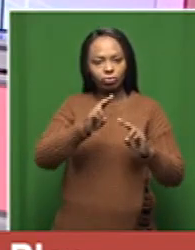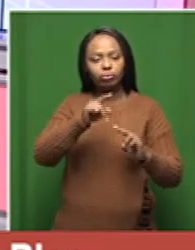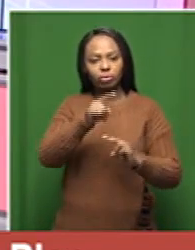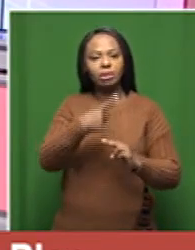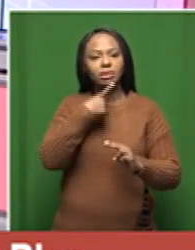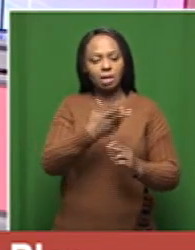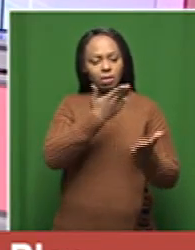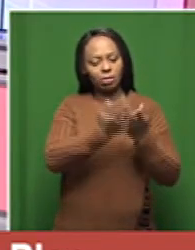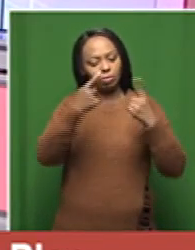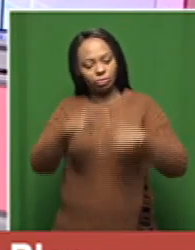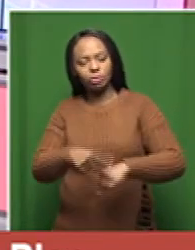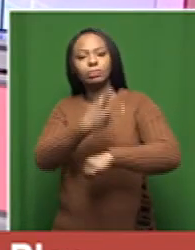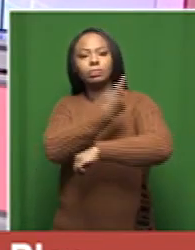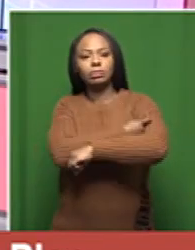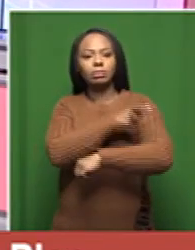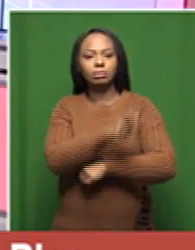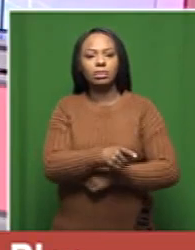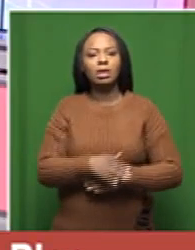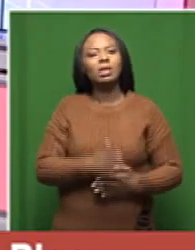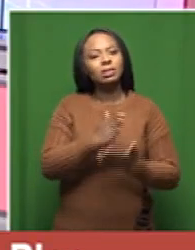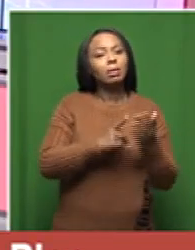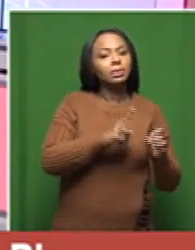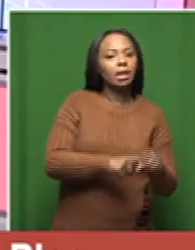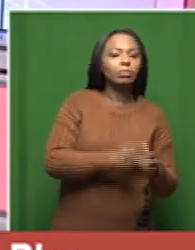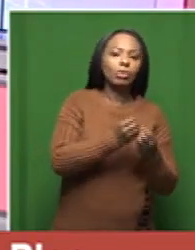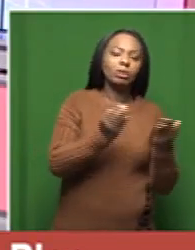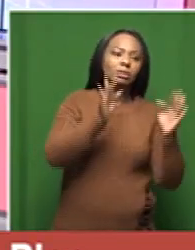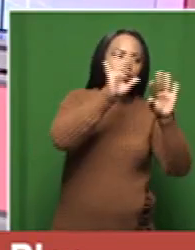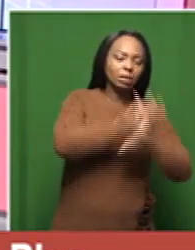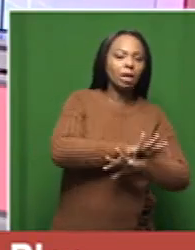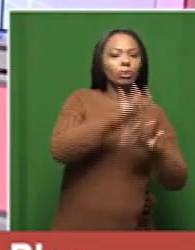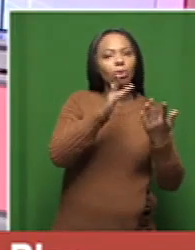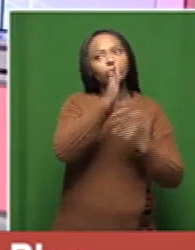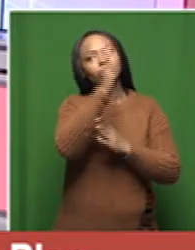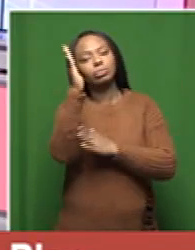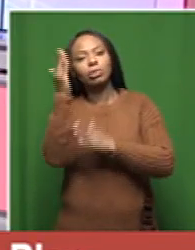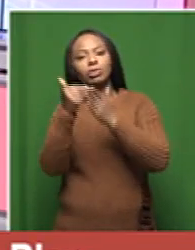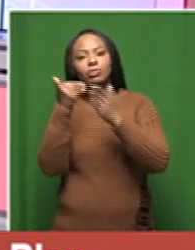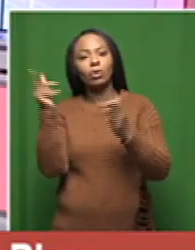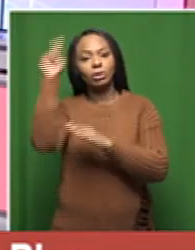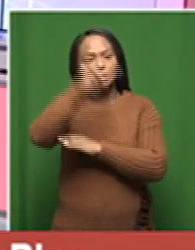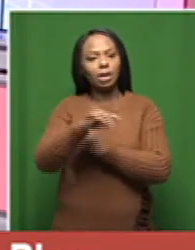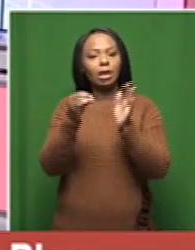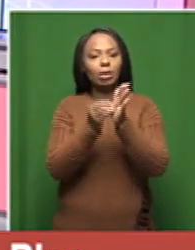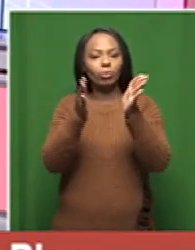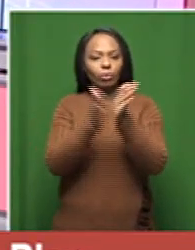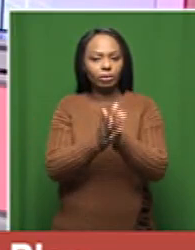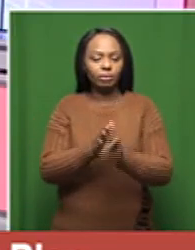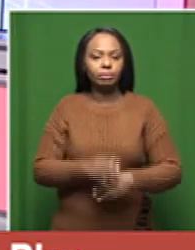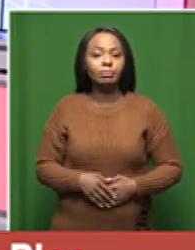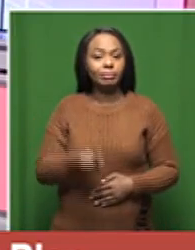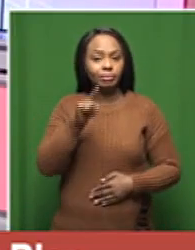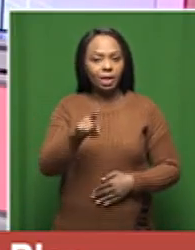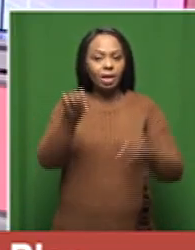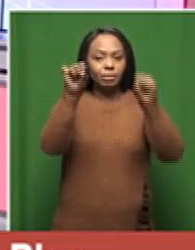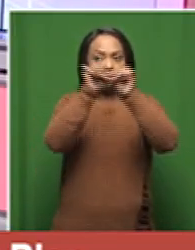so mostly in the afternoon or at night before the day of their appointments. Now, due to a glitch in the system,